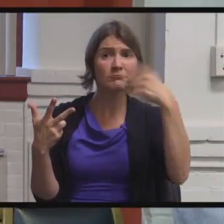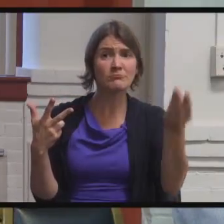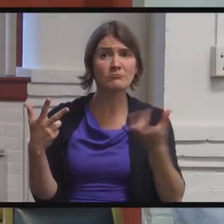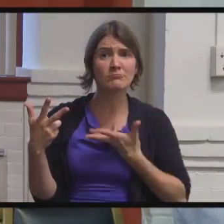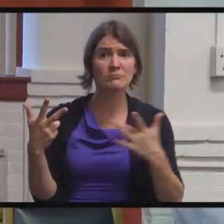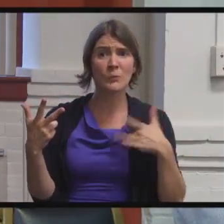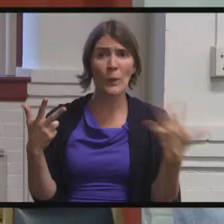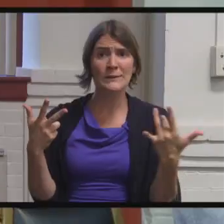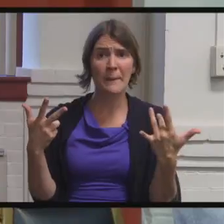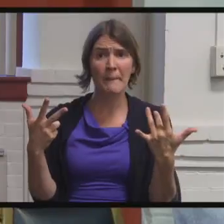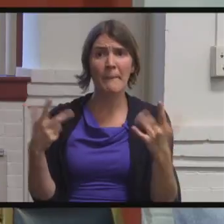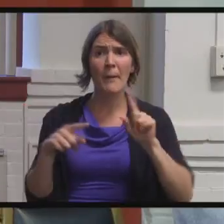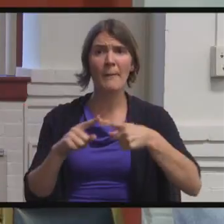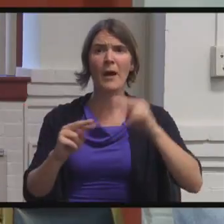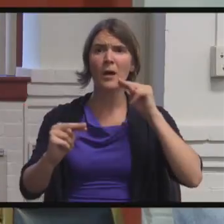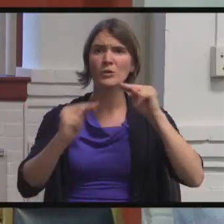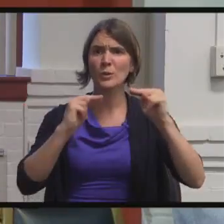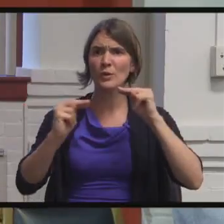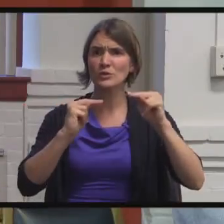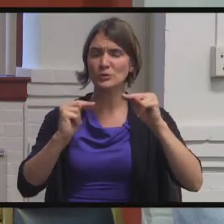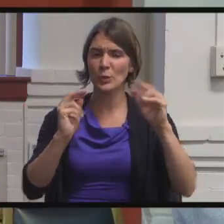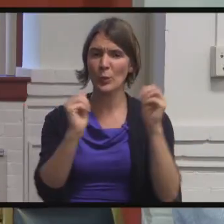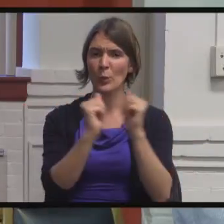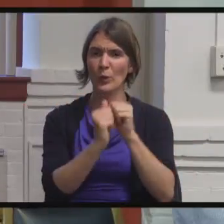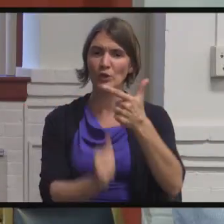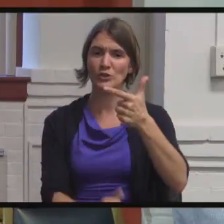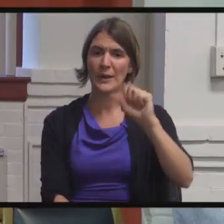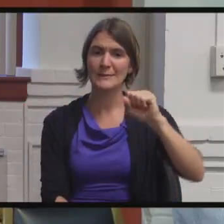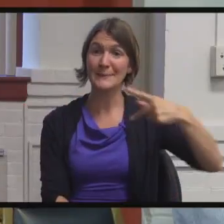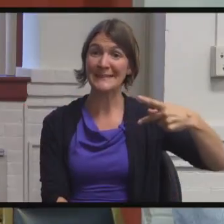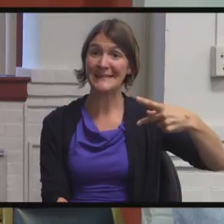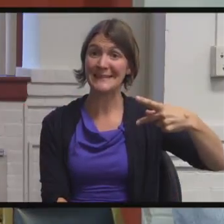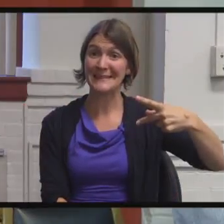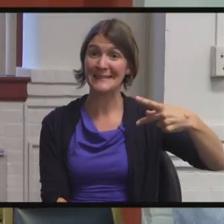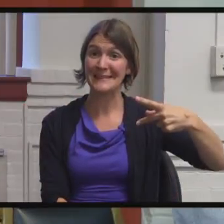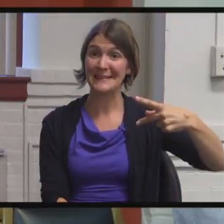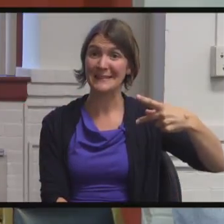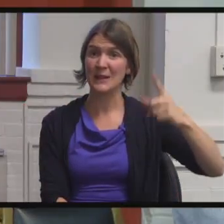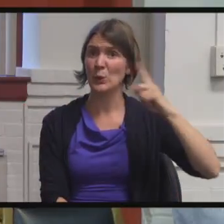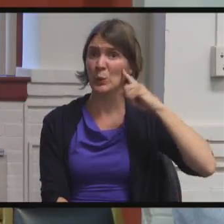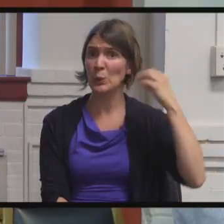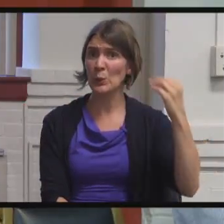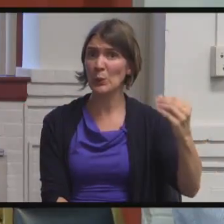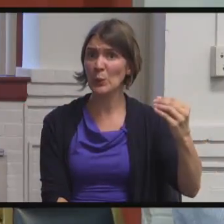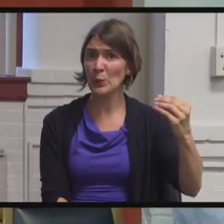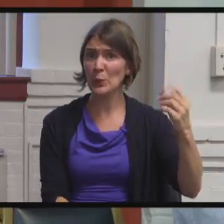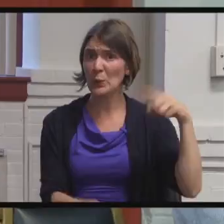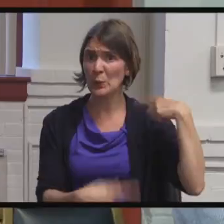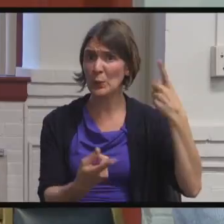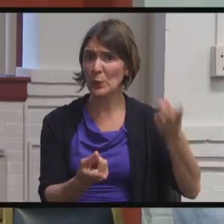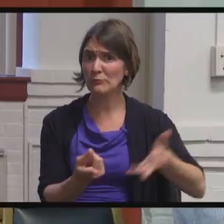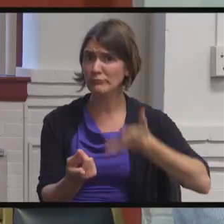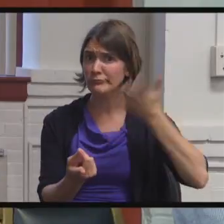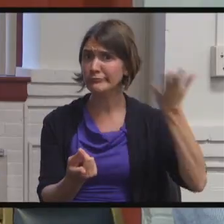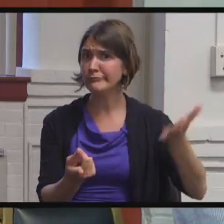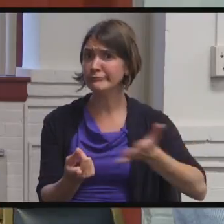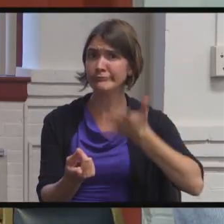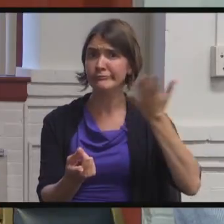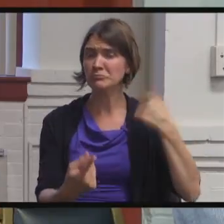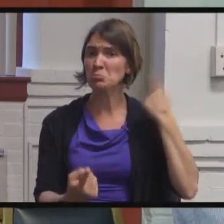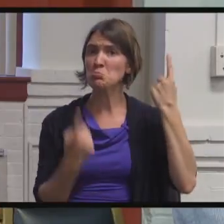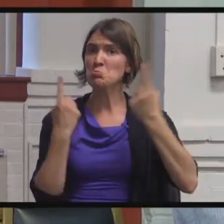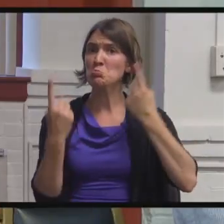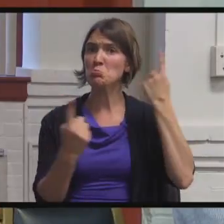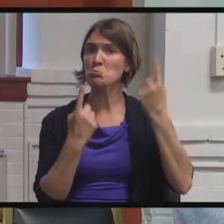update on the negotiations with GSP, as we haven't heard anything in several weeks, and I think